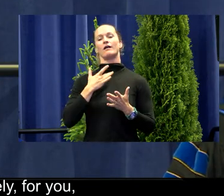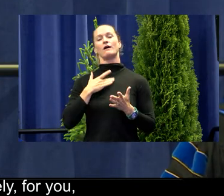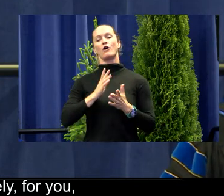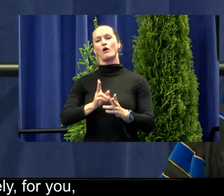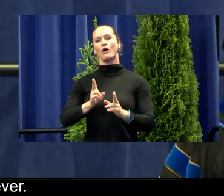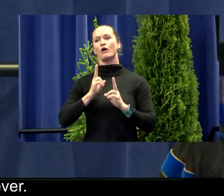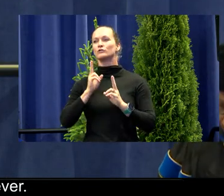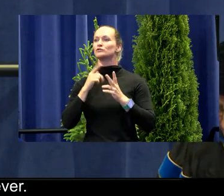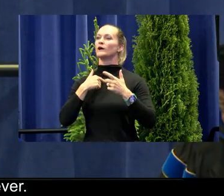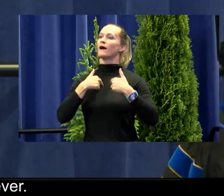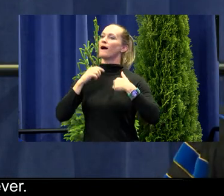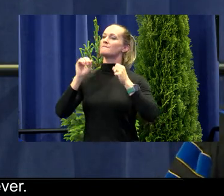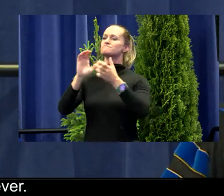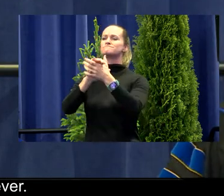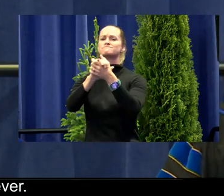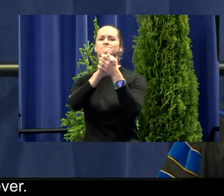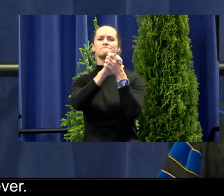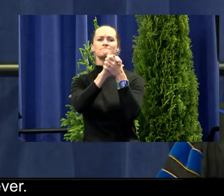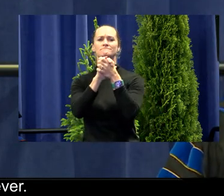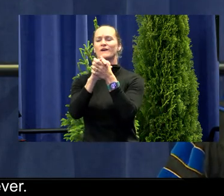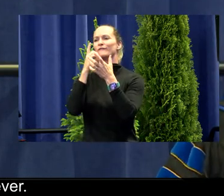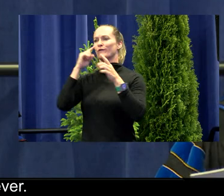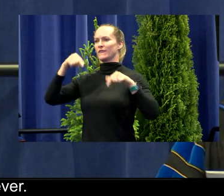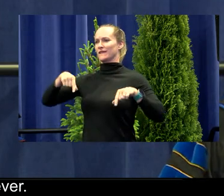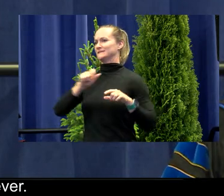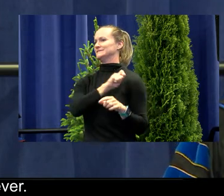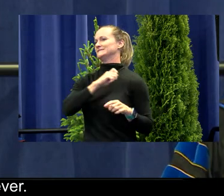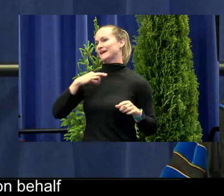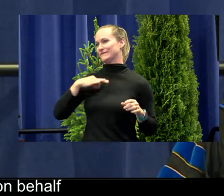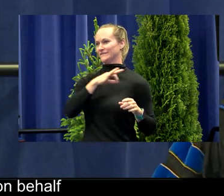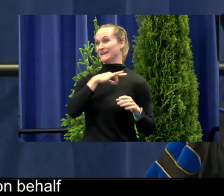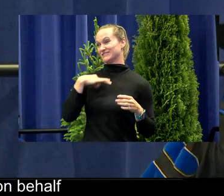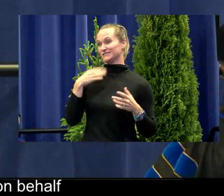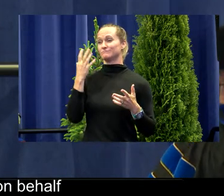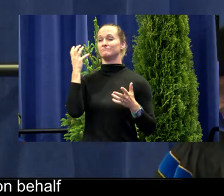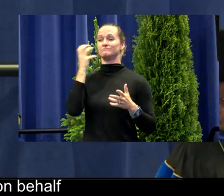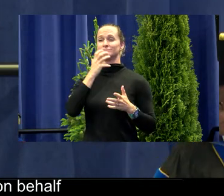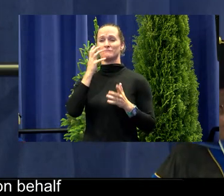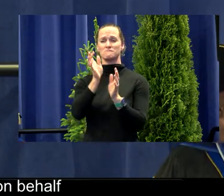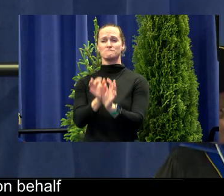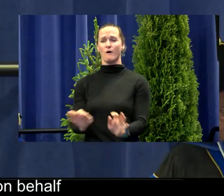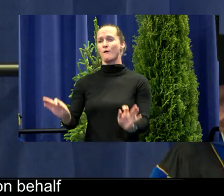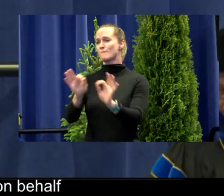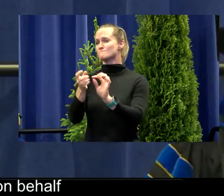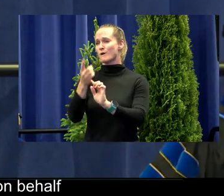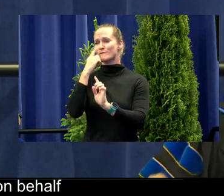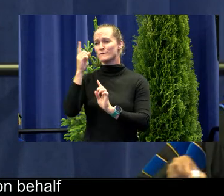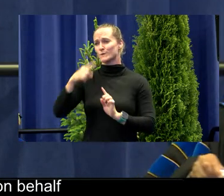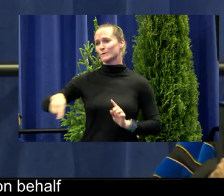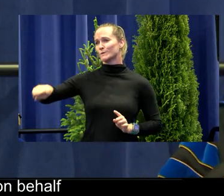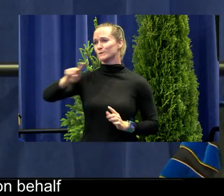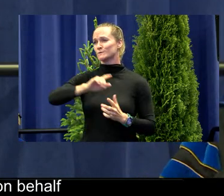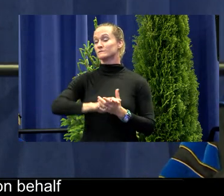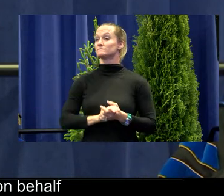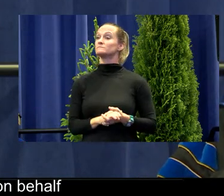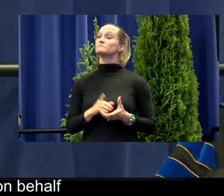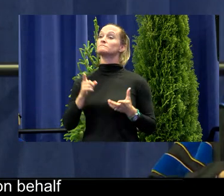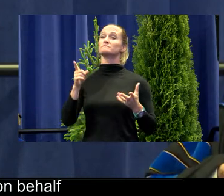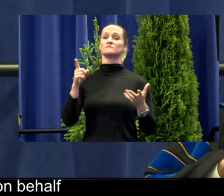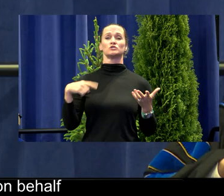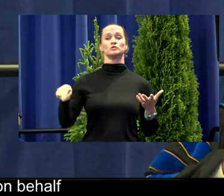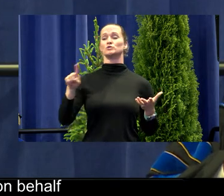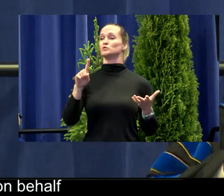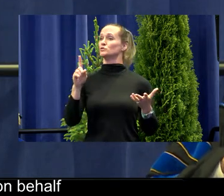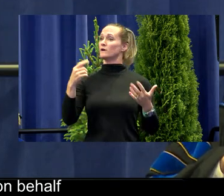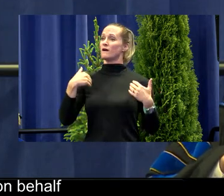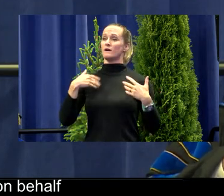of congratulating you on behalf of the faculty for this important milestone in your lives. You deserve, of course, tremendous credit